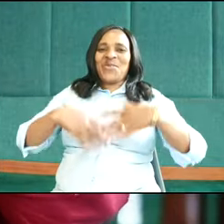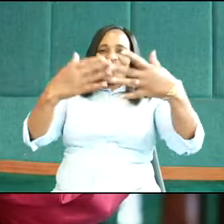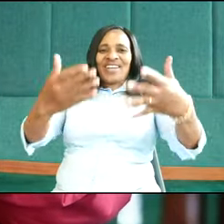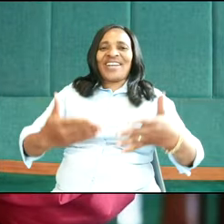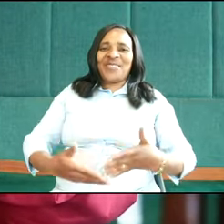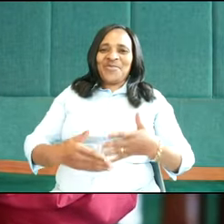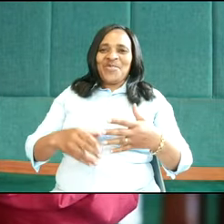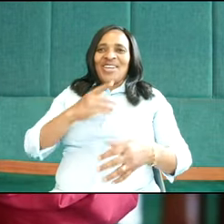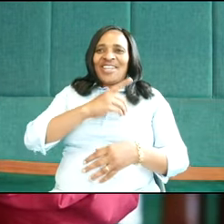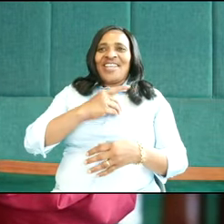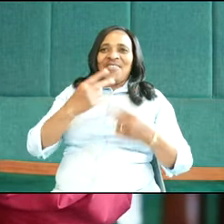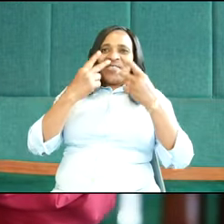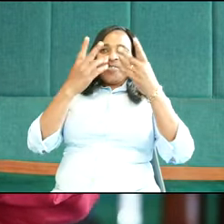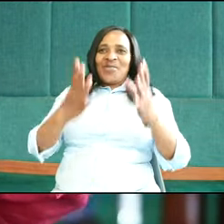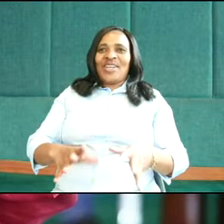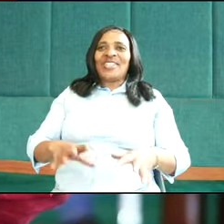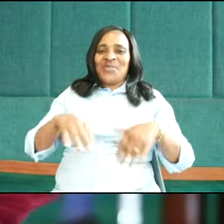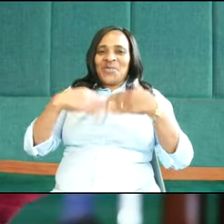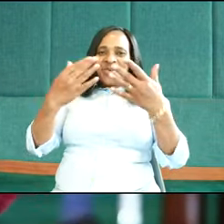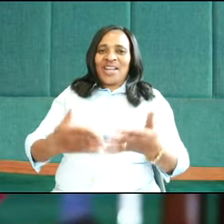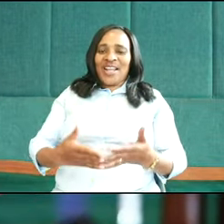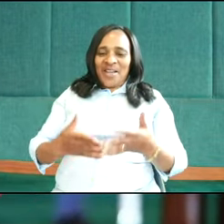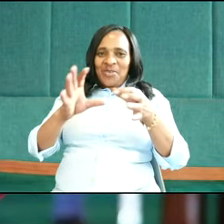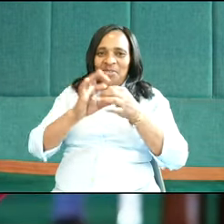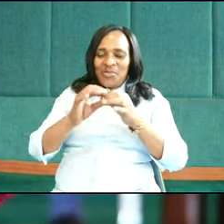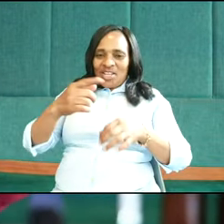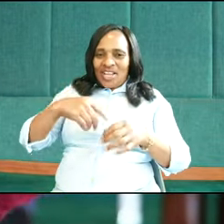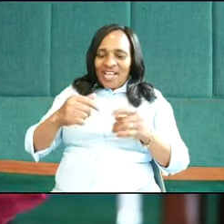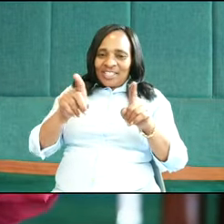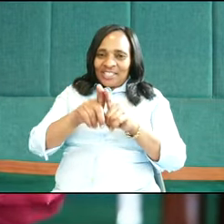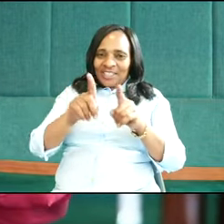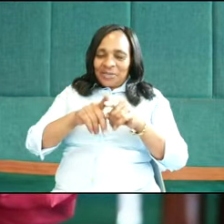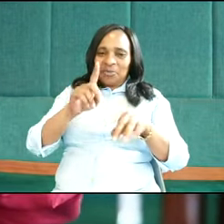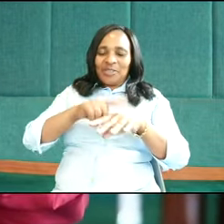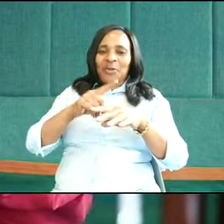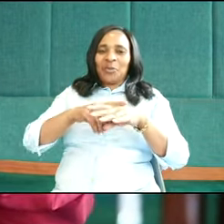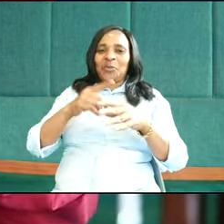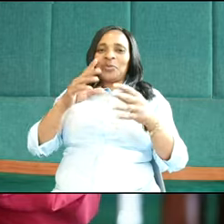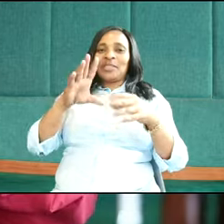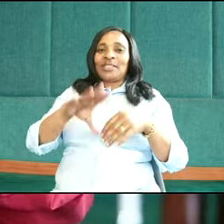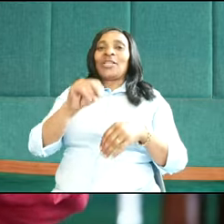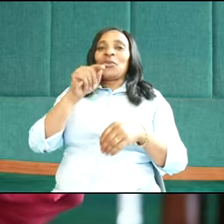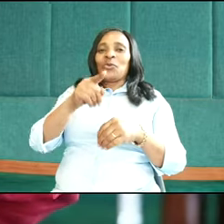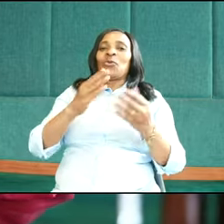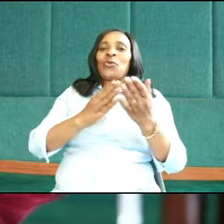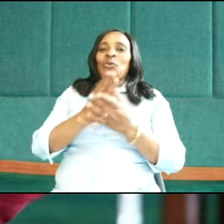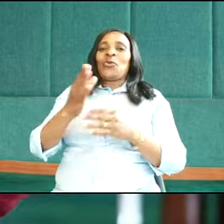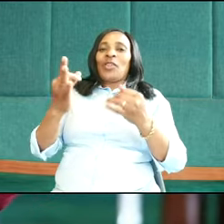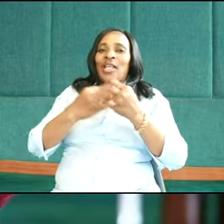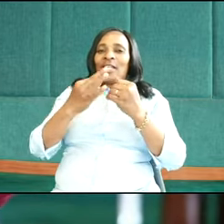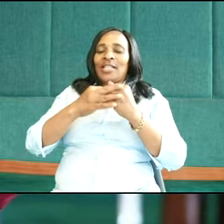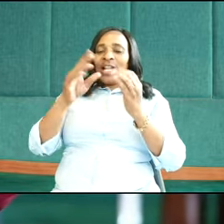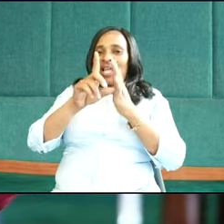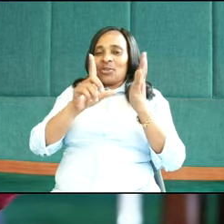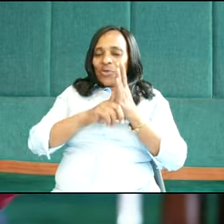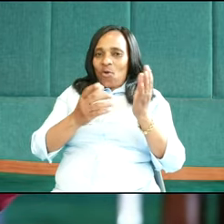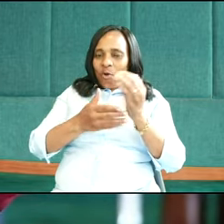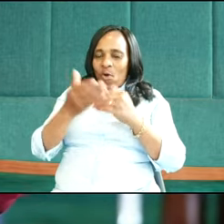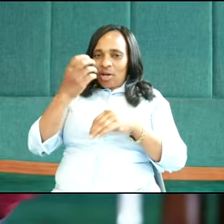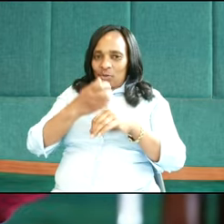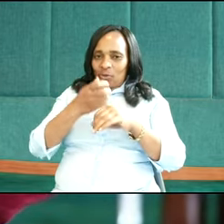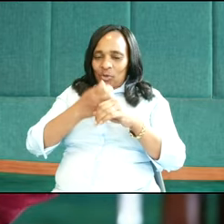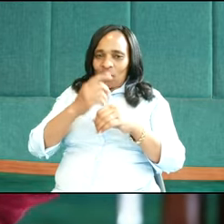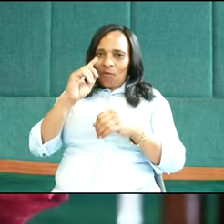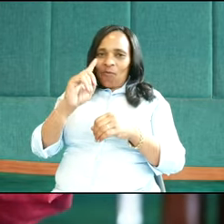Welcome, dear viewers. Welcome and join us as we take you through the eighth lesson of the Cornerstone Connection of the